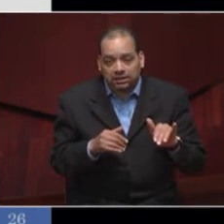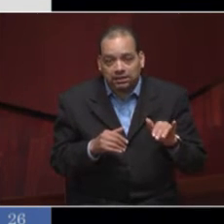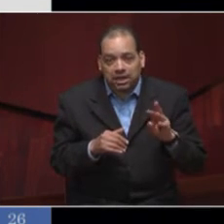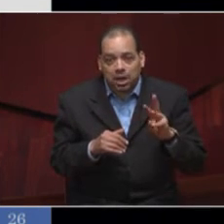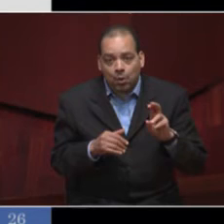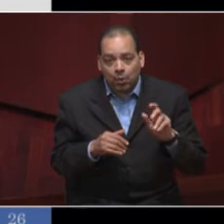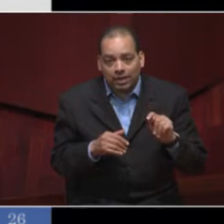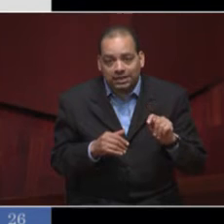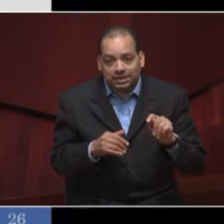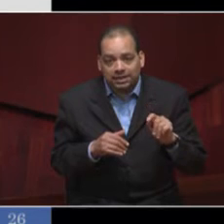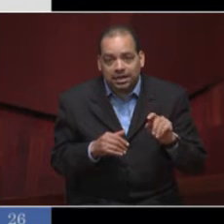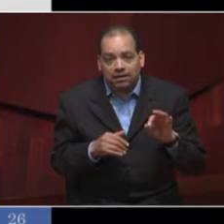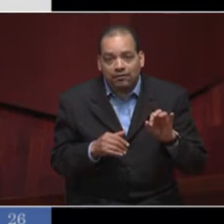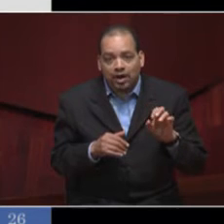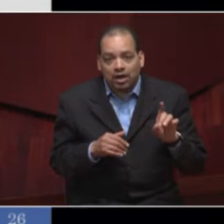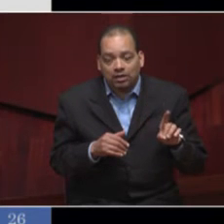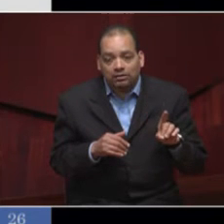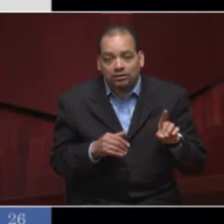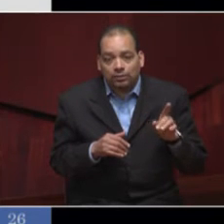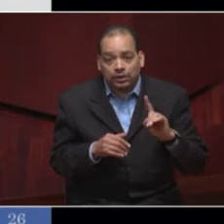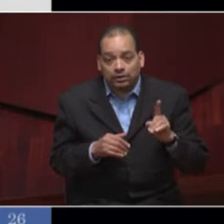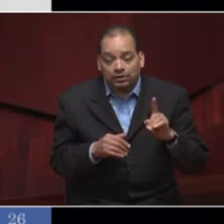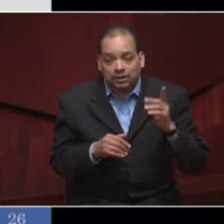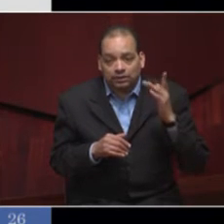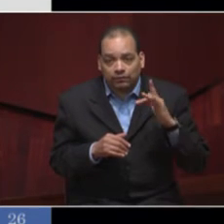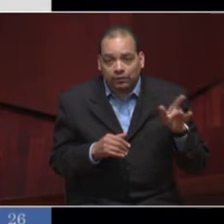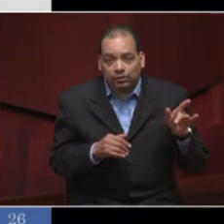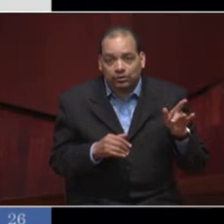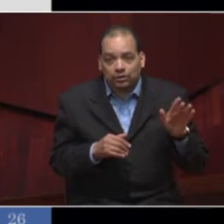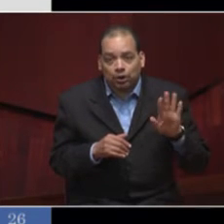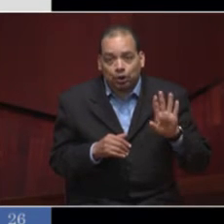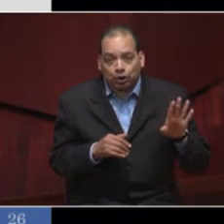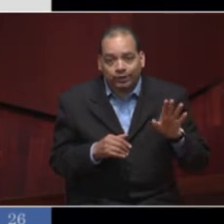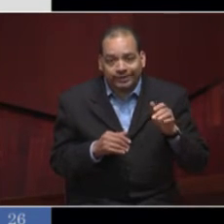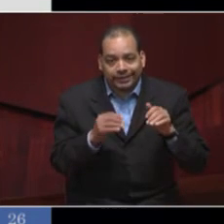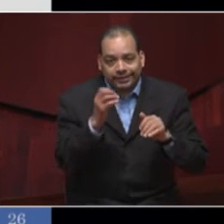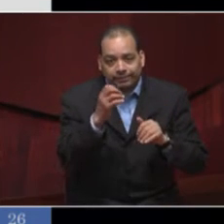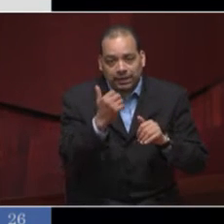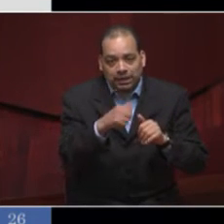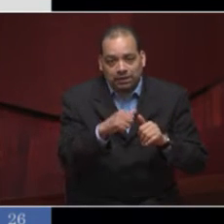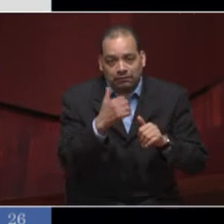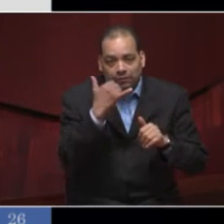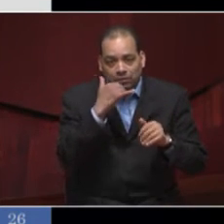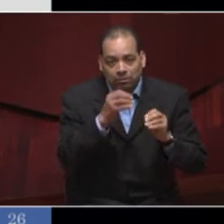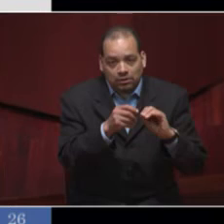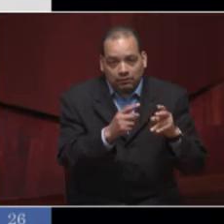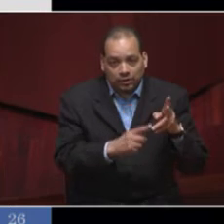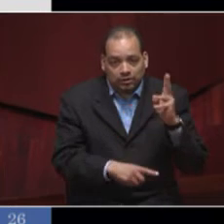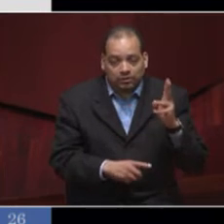Westfeld in California. Here is her NAR email address and phone number.